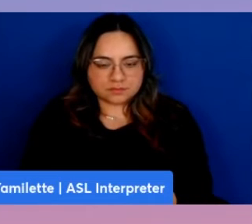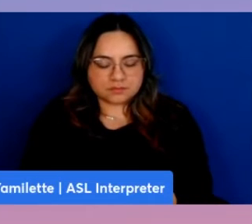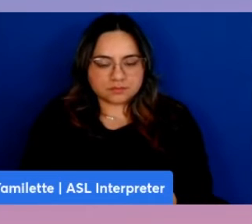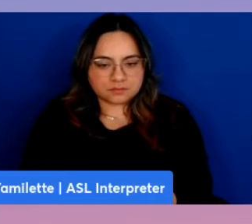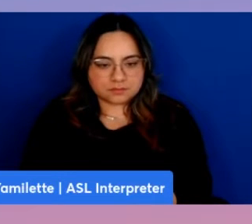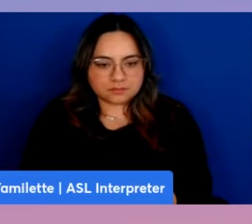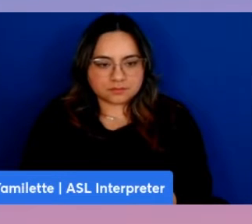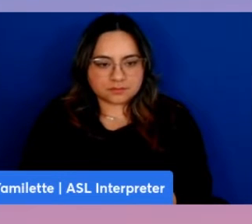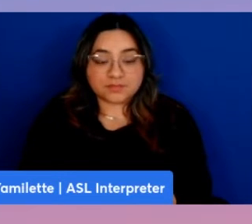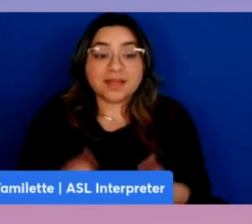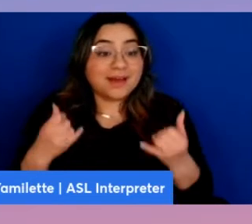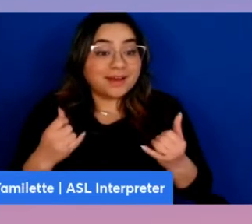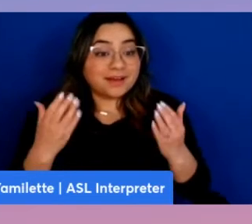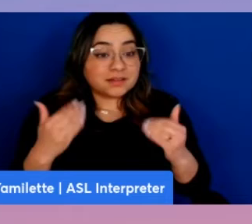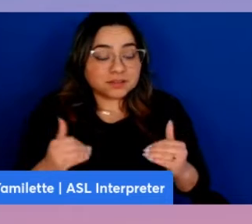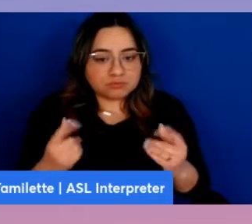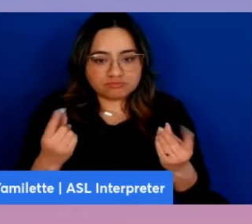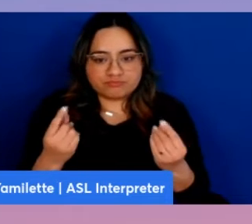Next, we can